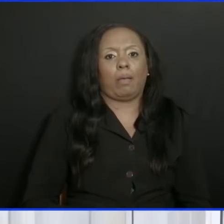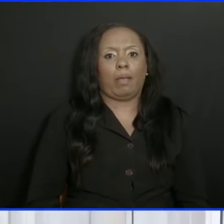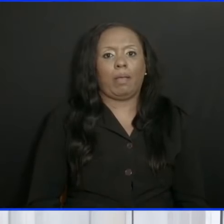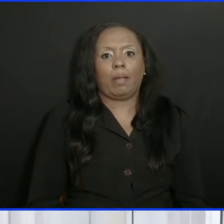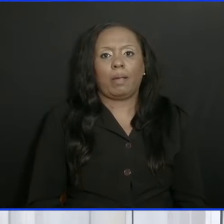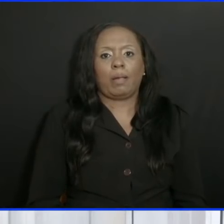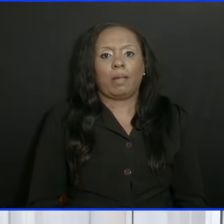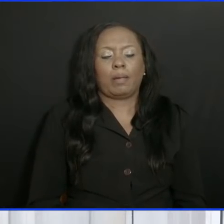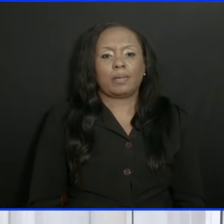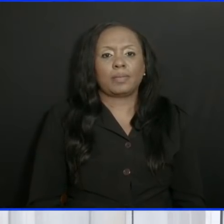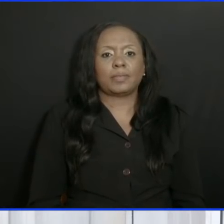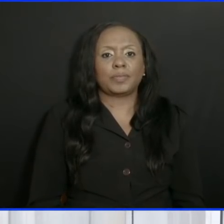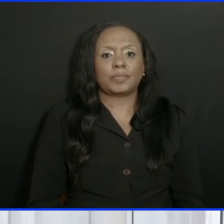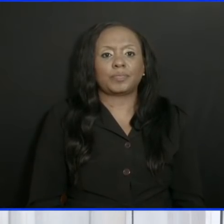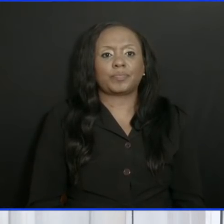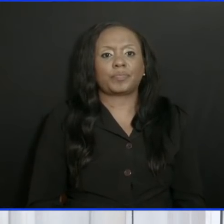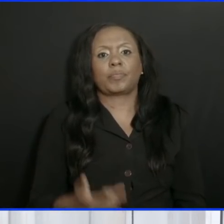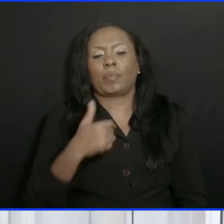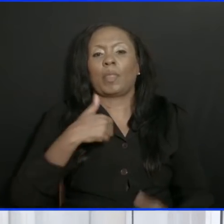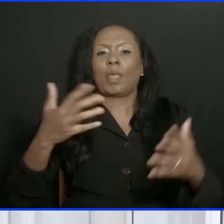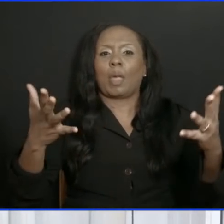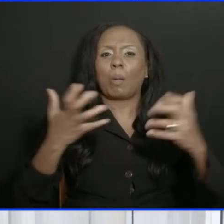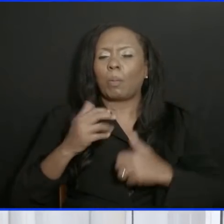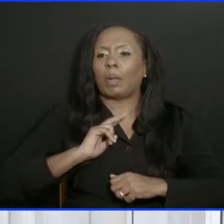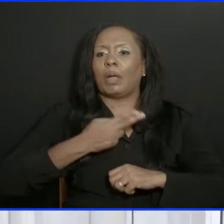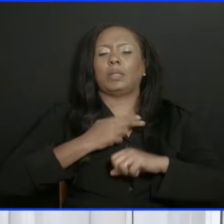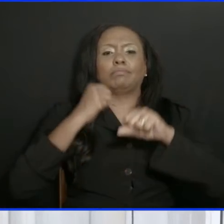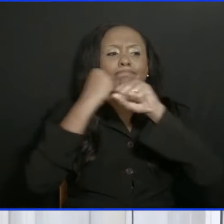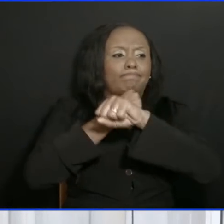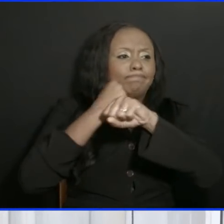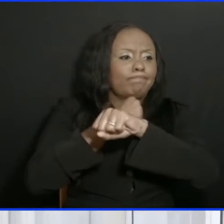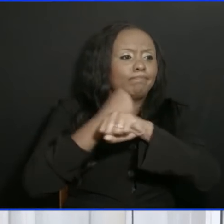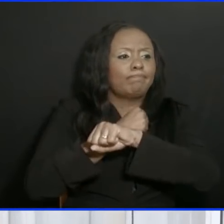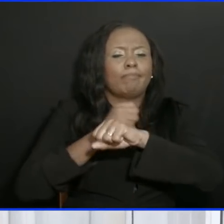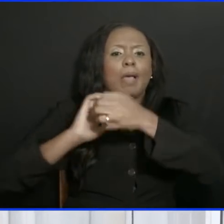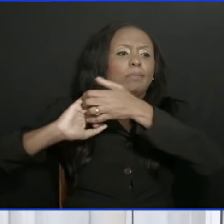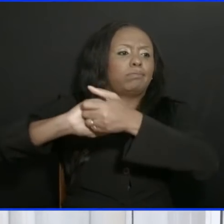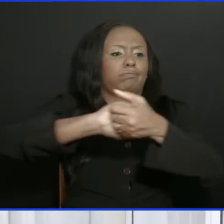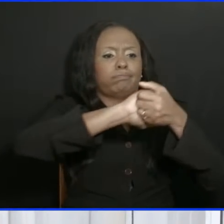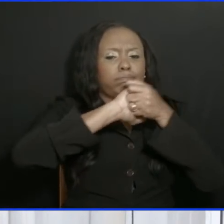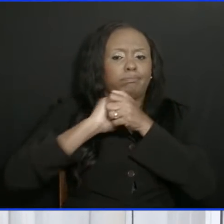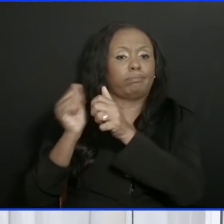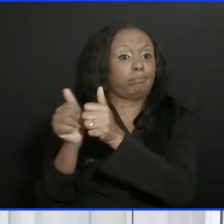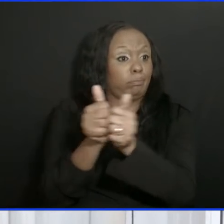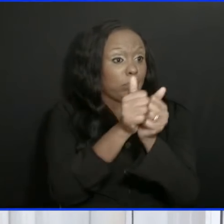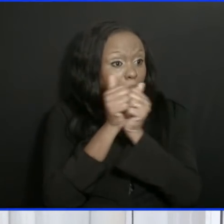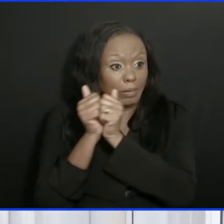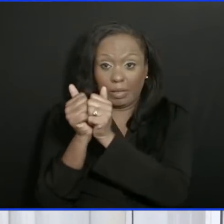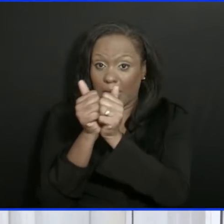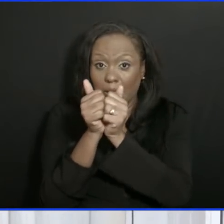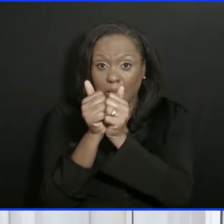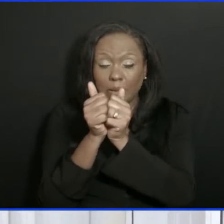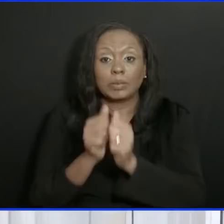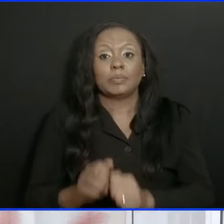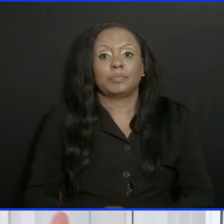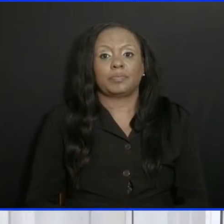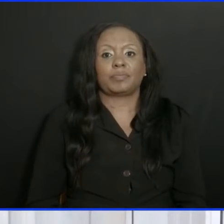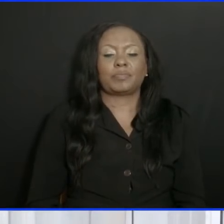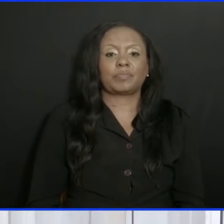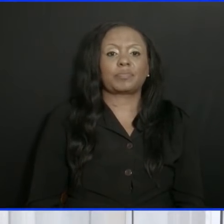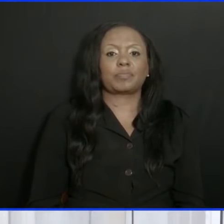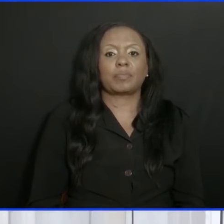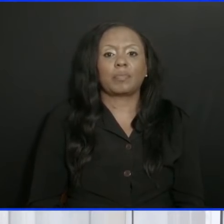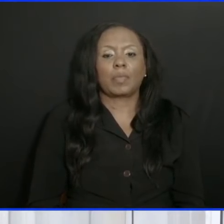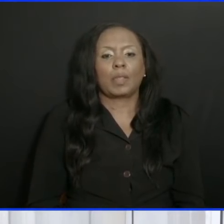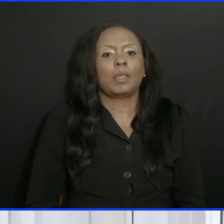want us to approach Omicron and fight it as one nation. The truth is that we know, and the modeling which has